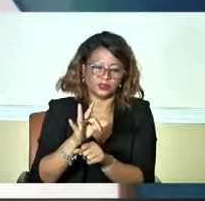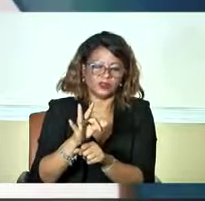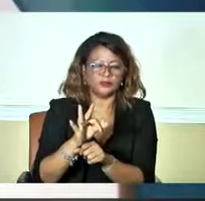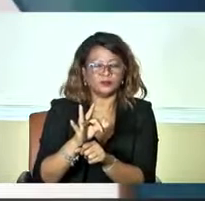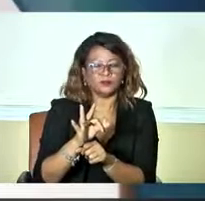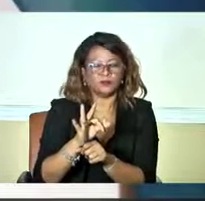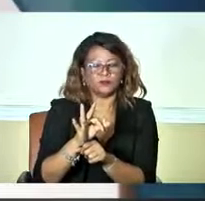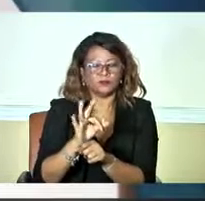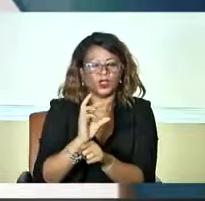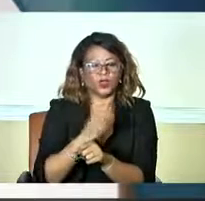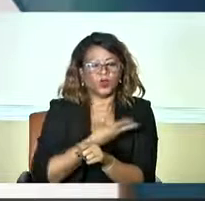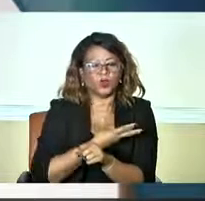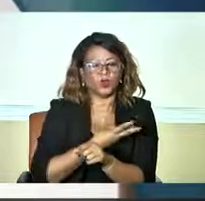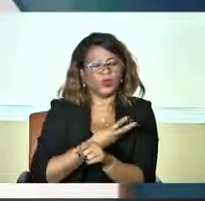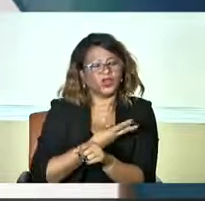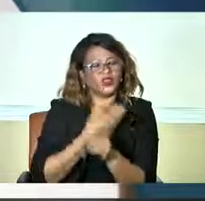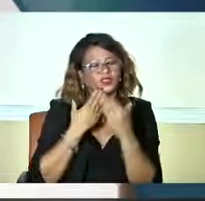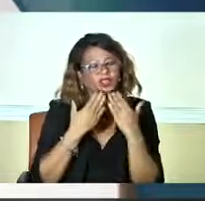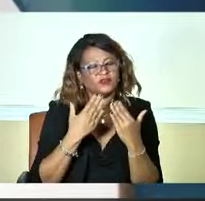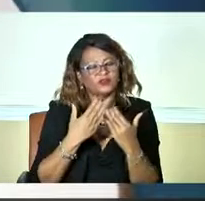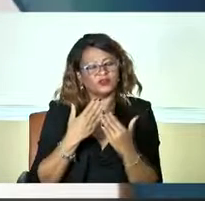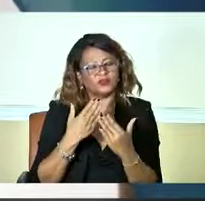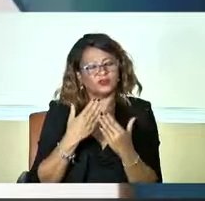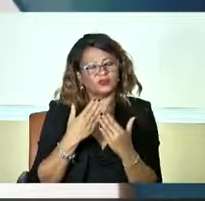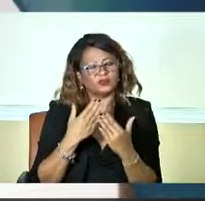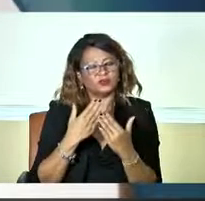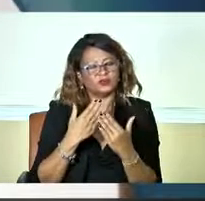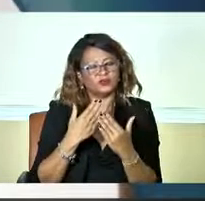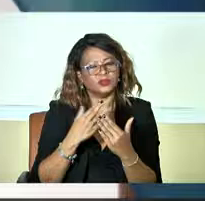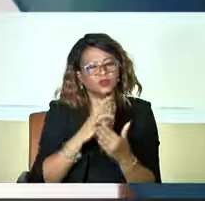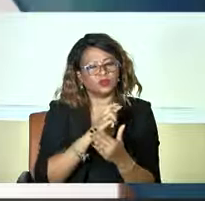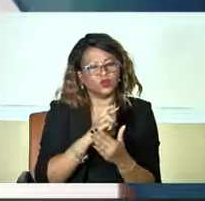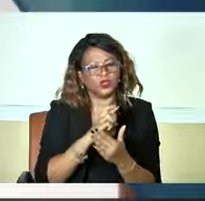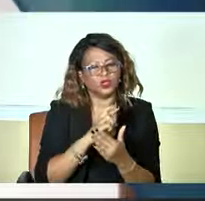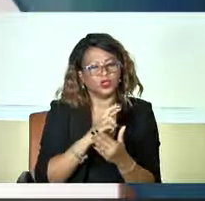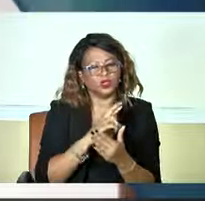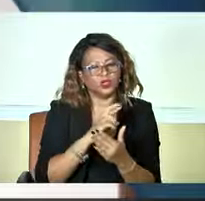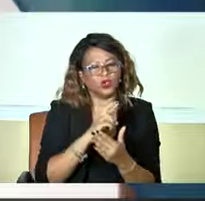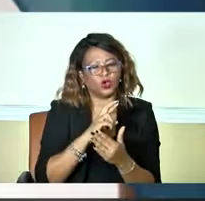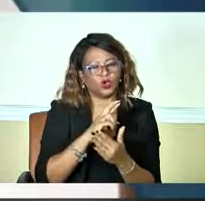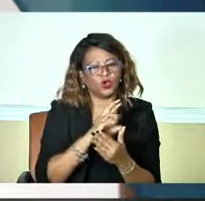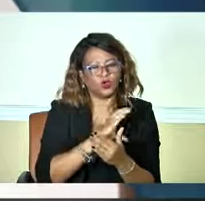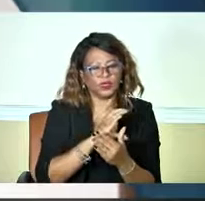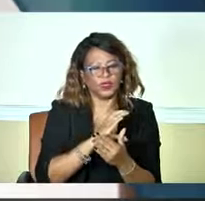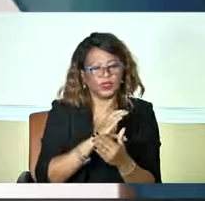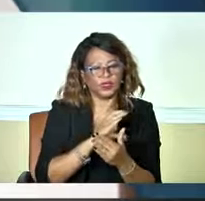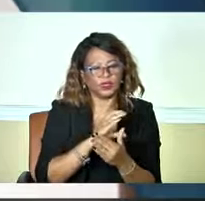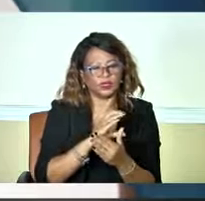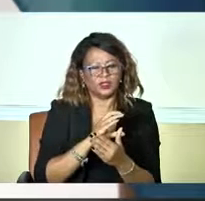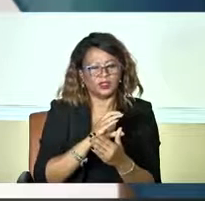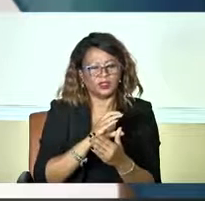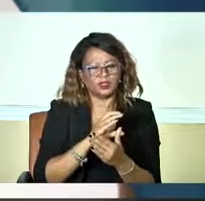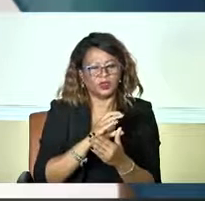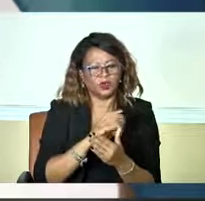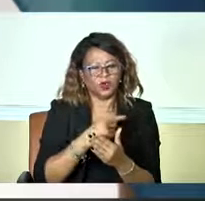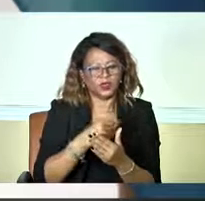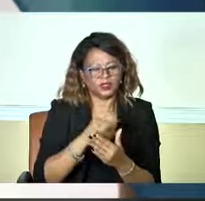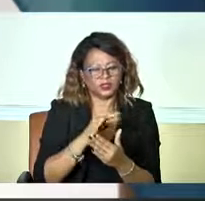obviously, and we are very thankful that Royal Caribbean and ITM,